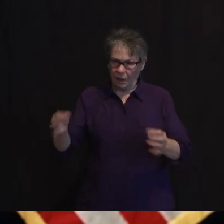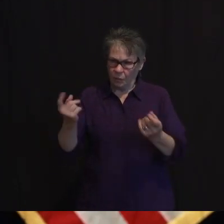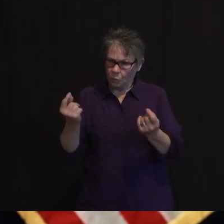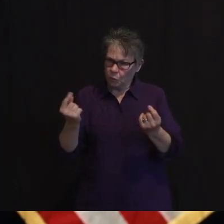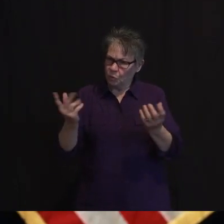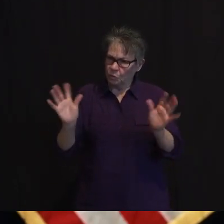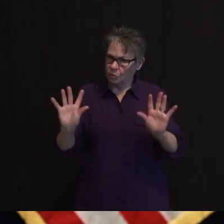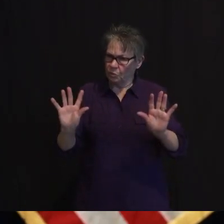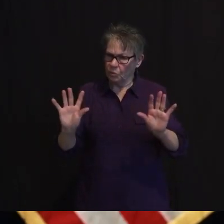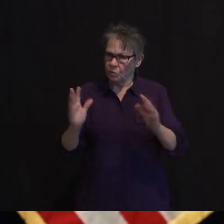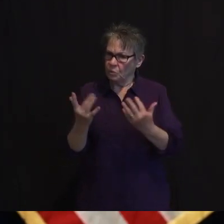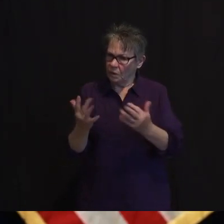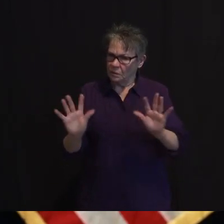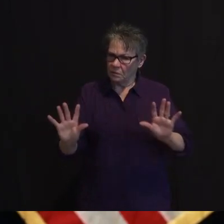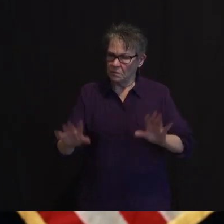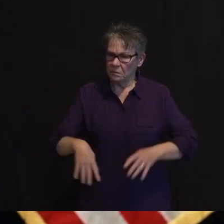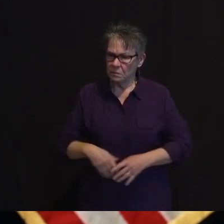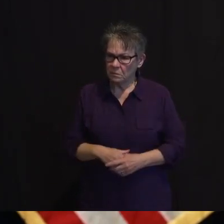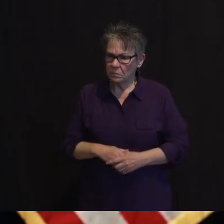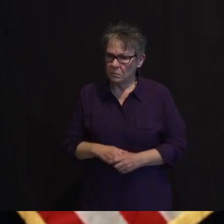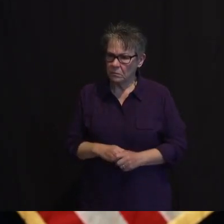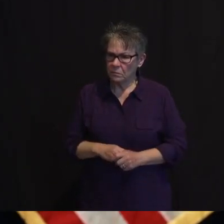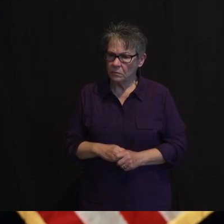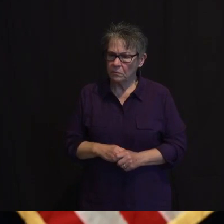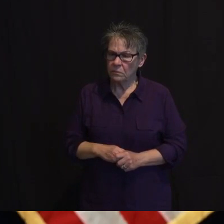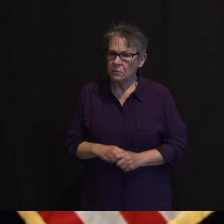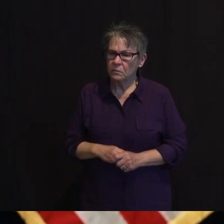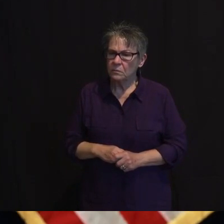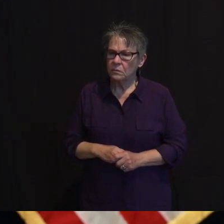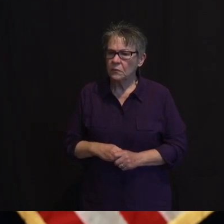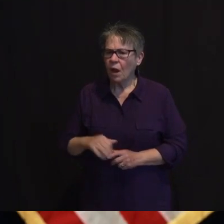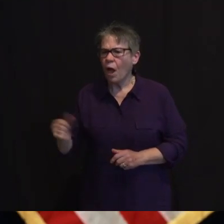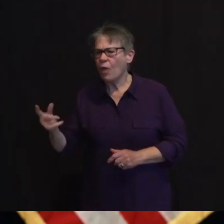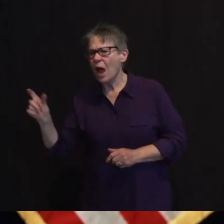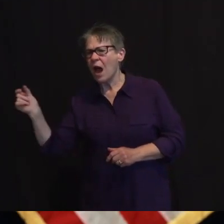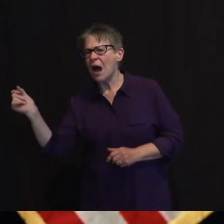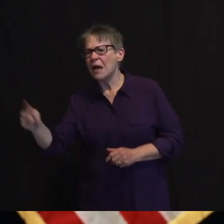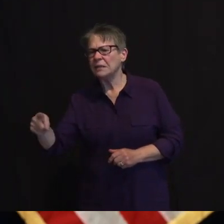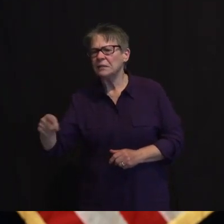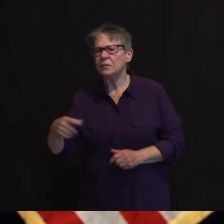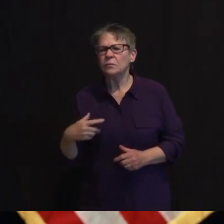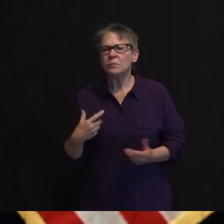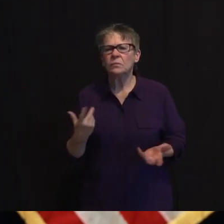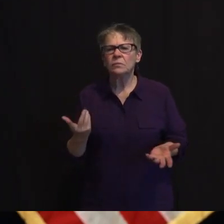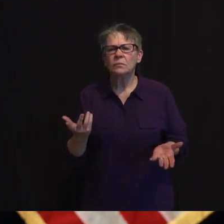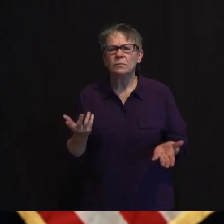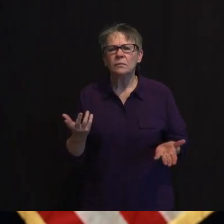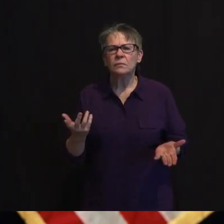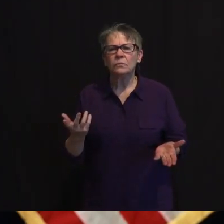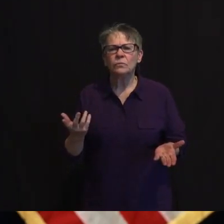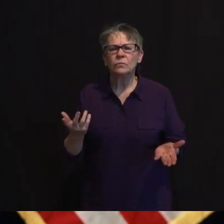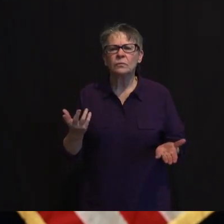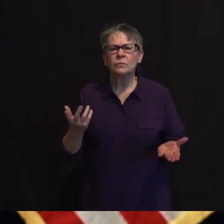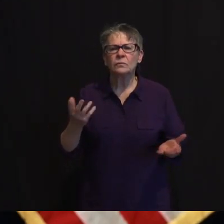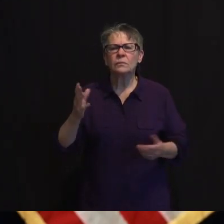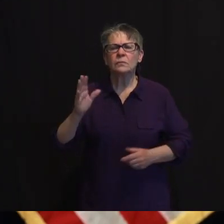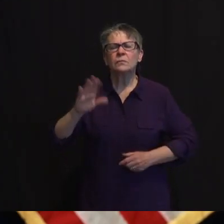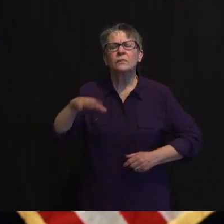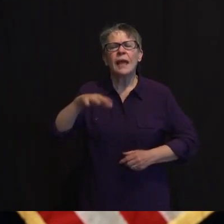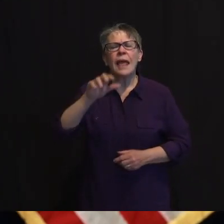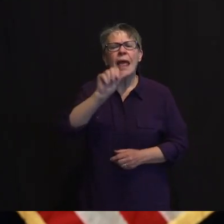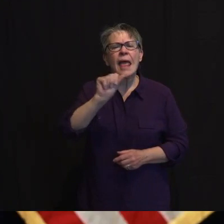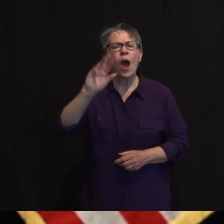AARP is asking for the names of nursing homes to be released publicly. if not for tips from people, we would not have known